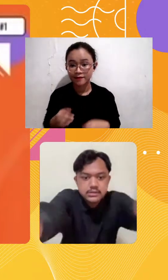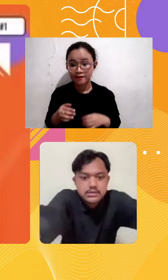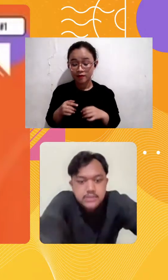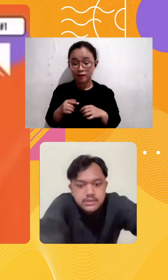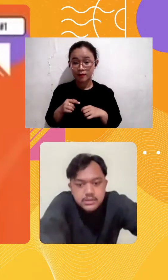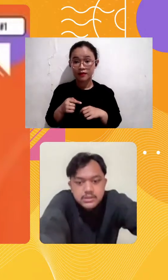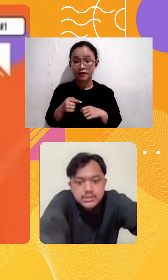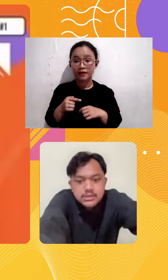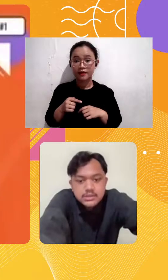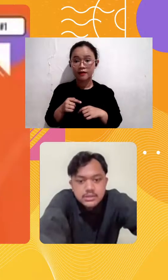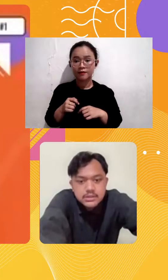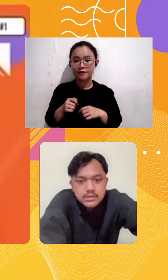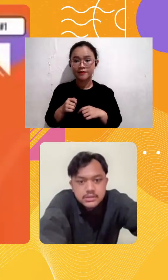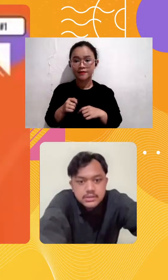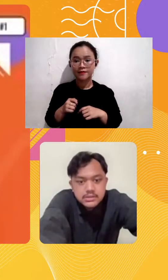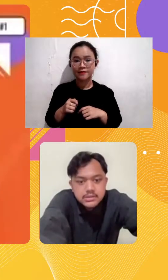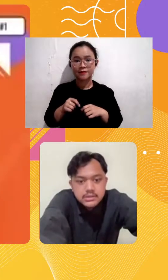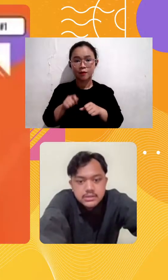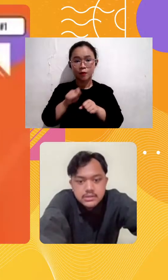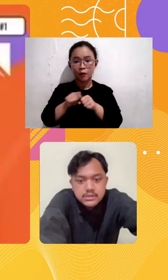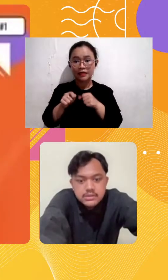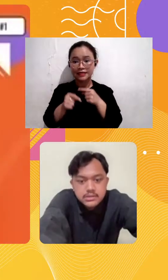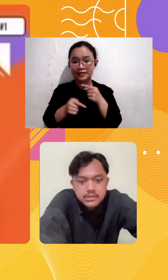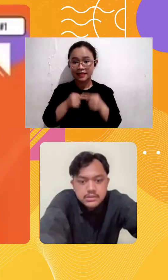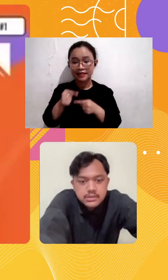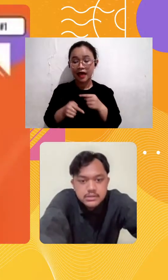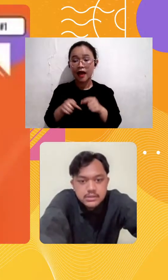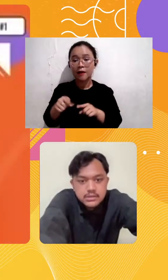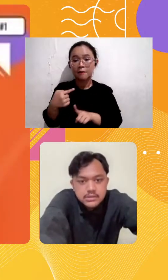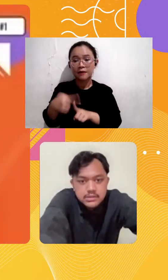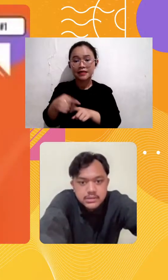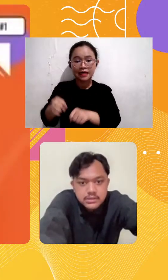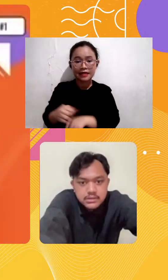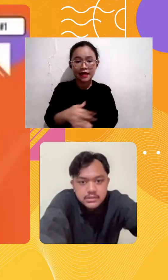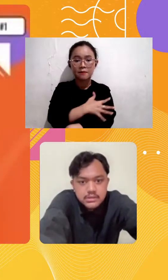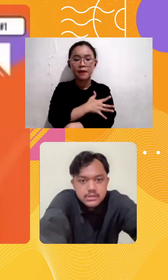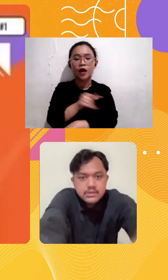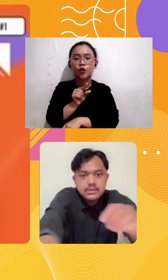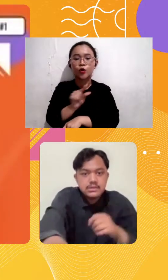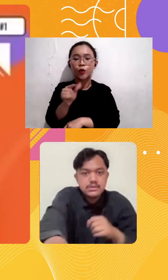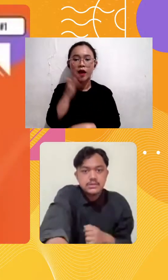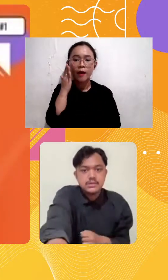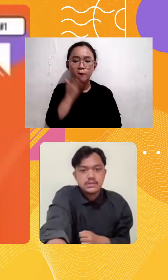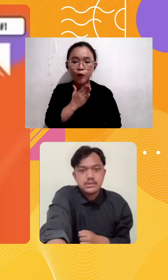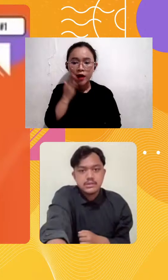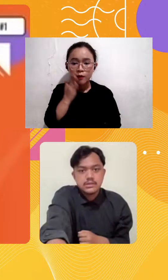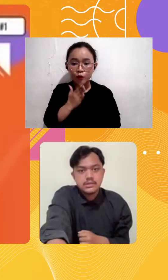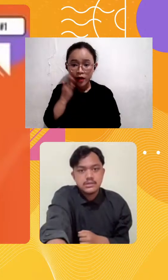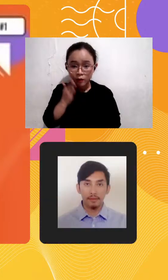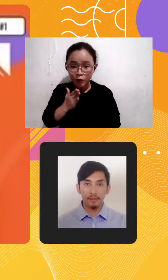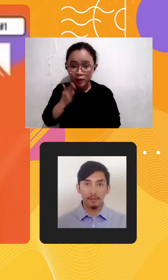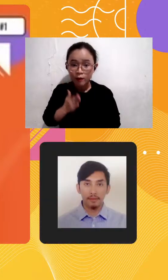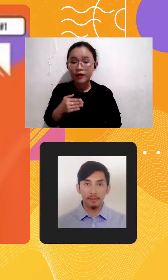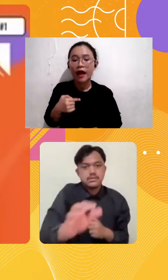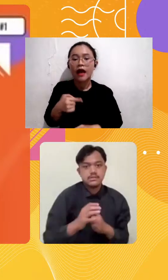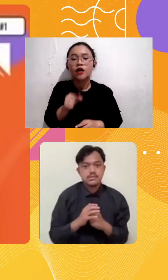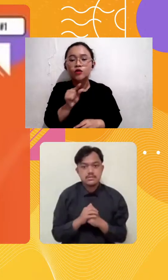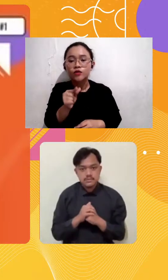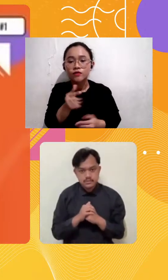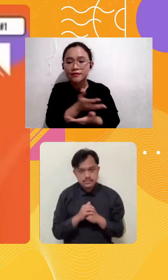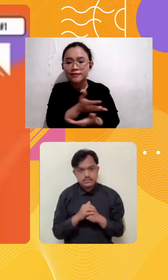and to have meaningful impact to the young people. And the biggest issue is to address this